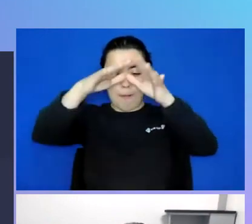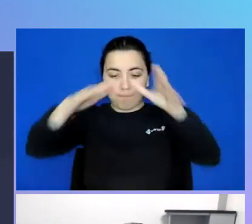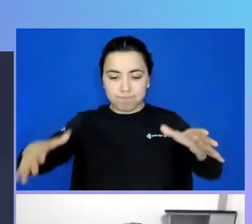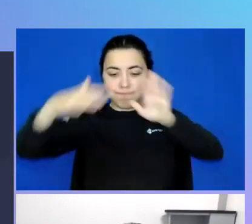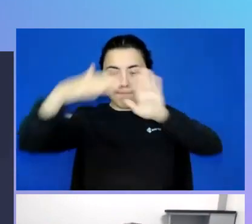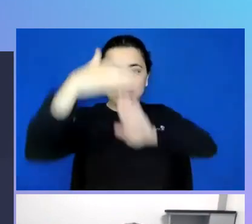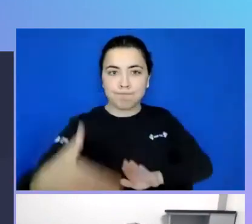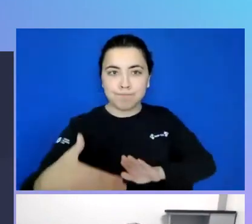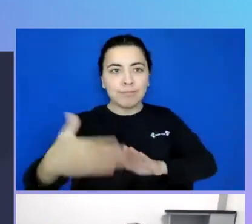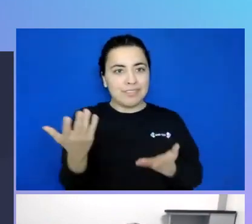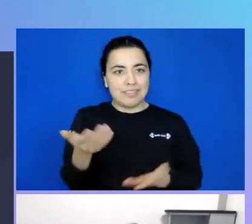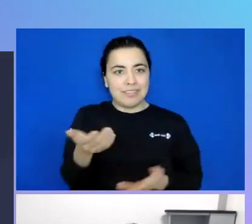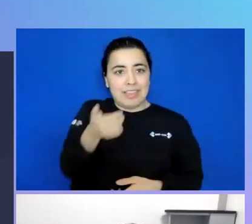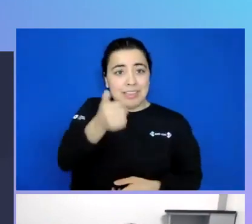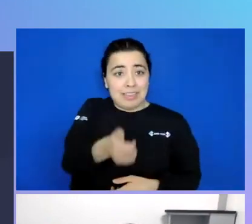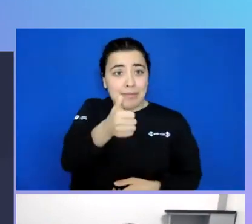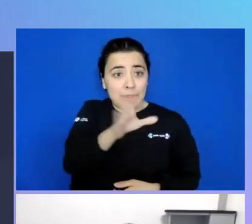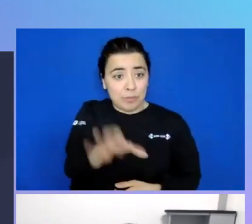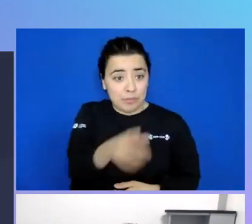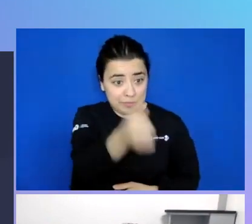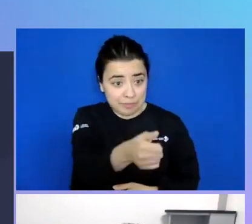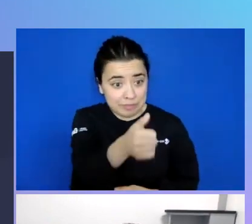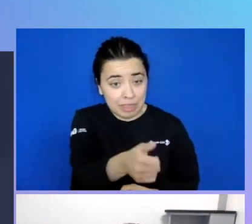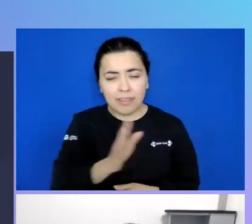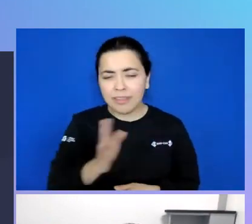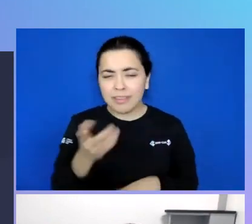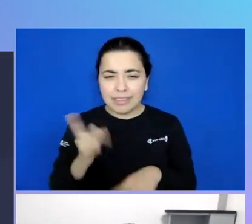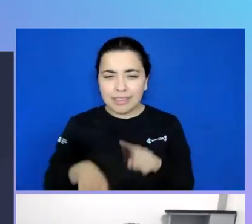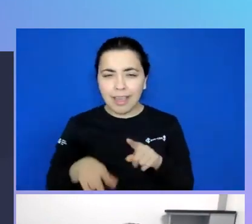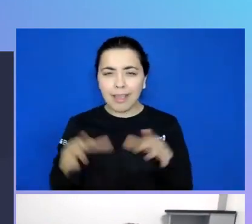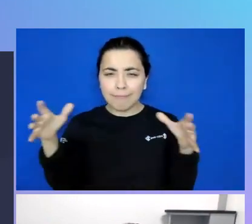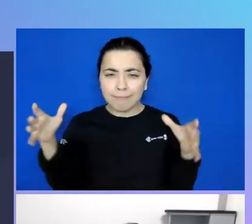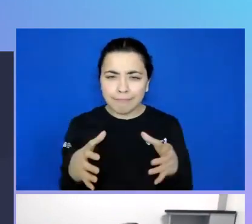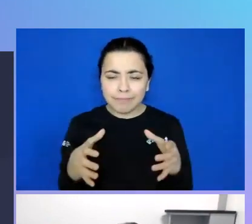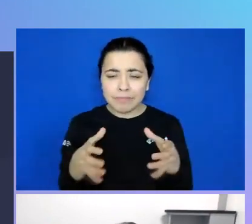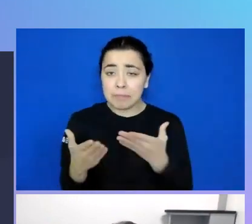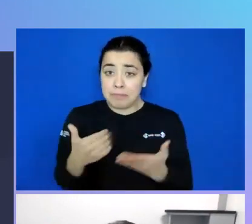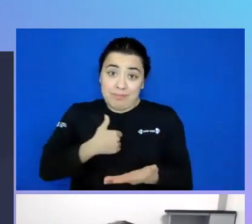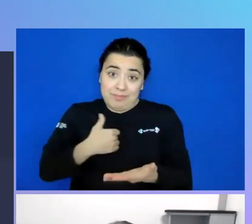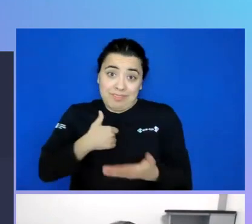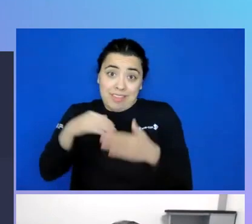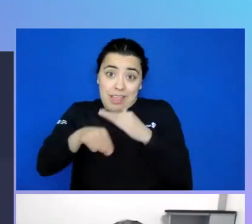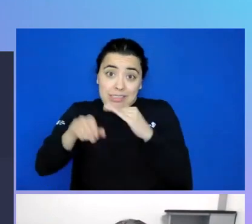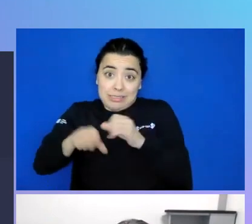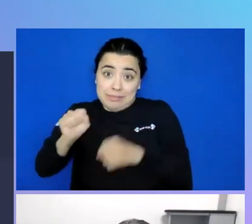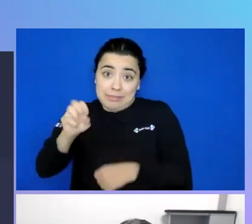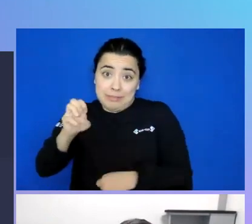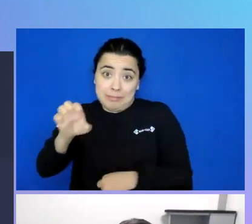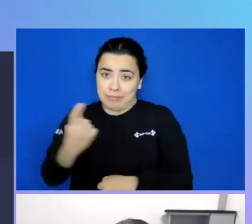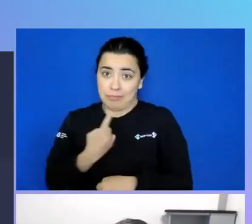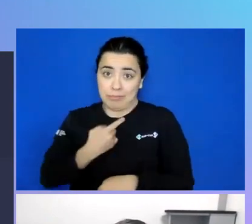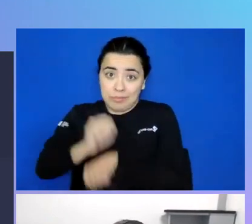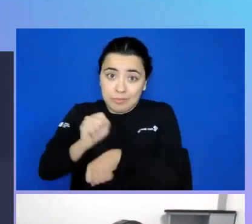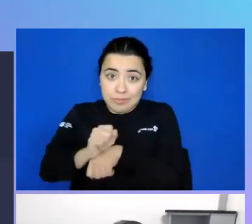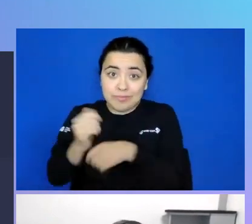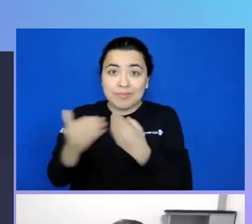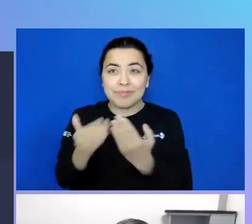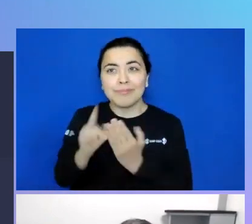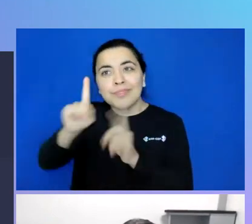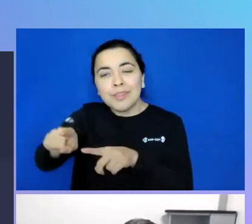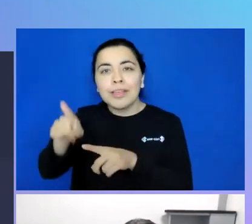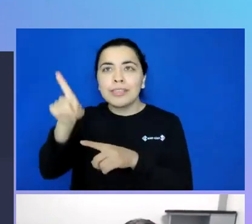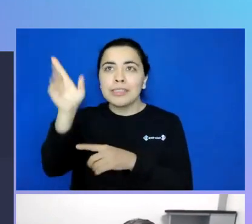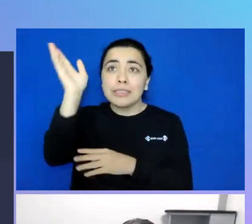an accessibility SME, you probably have done a lot of this, like solo work, right? Whether it's going to these seminars, going to